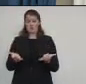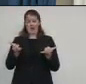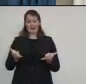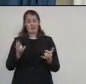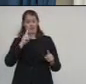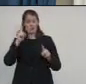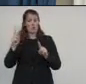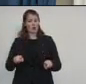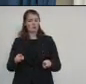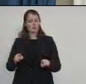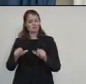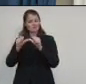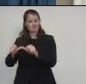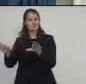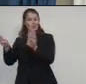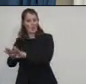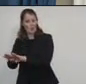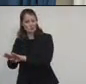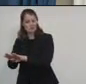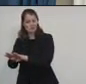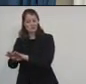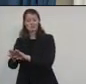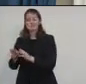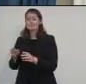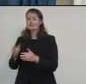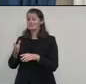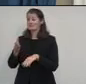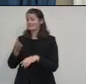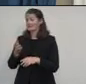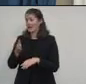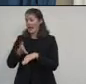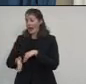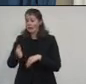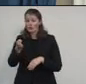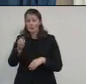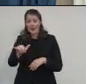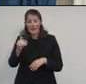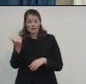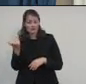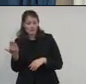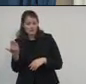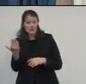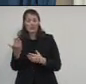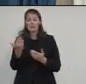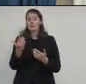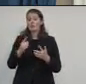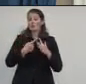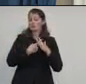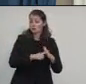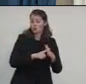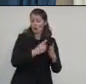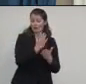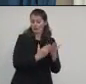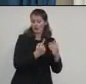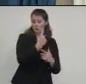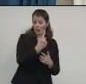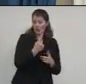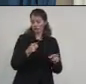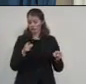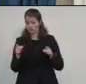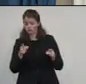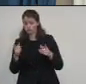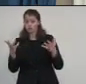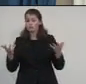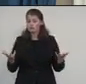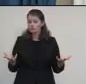Okay, so we'll go to Michelle Price. Okay, so we'll go to Michelle Price of the Associated Press, and if Noah comes back on, we'll try to circle back around. Can